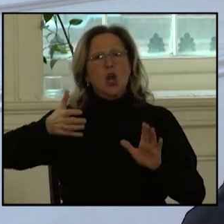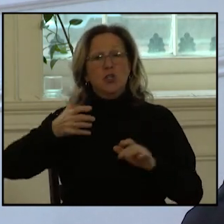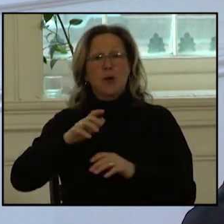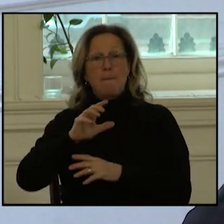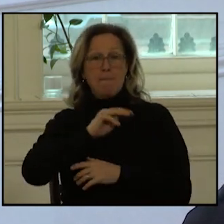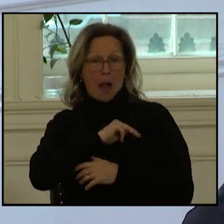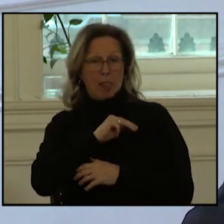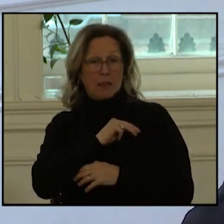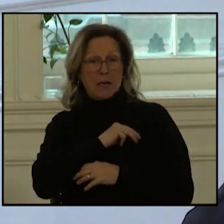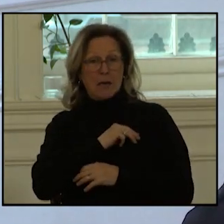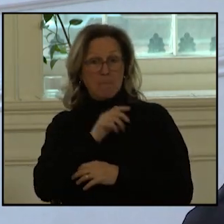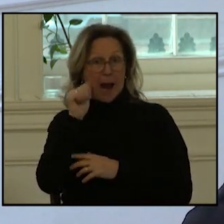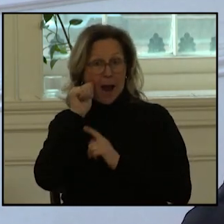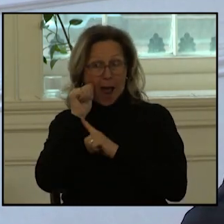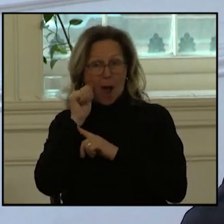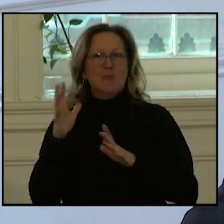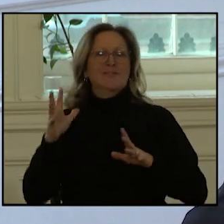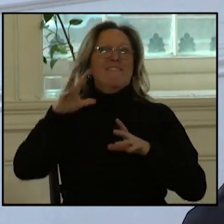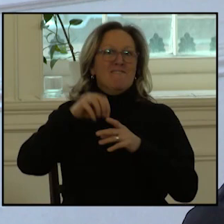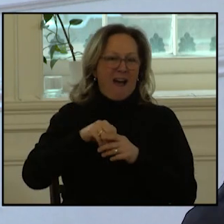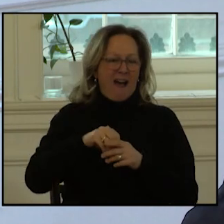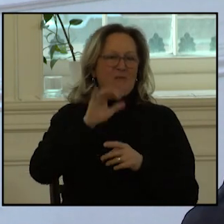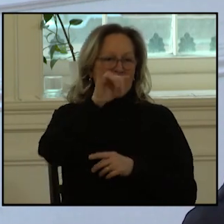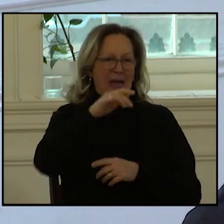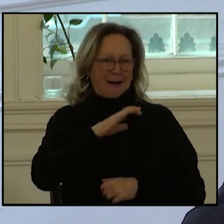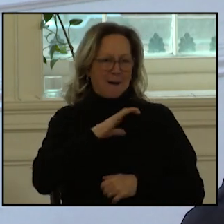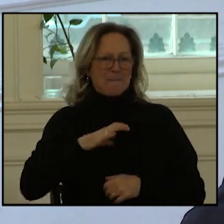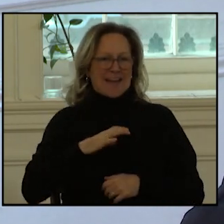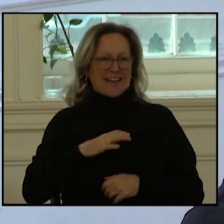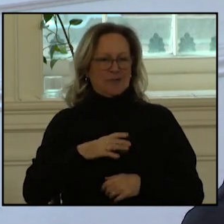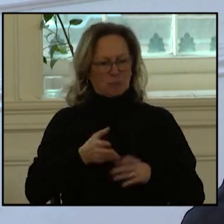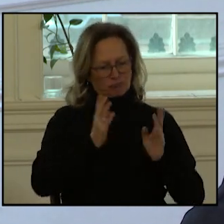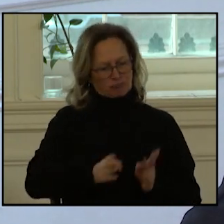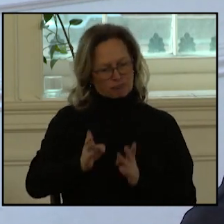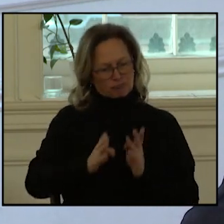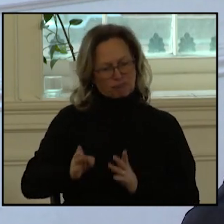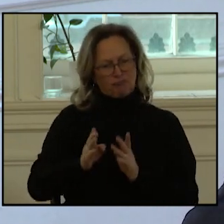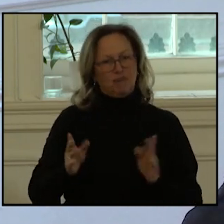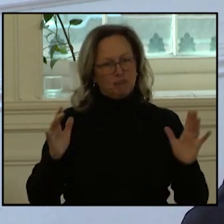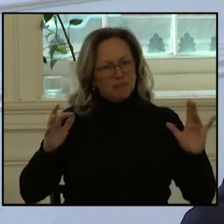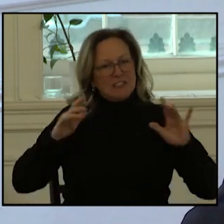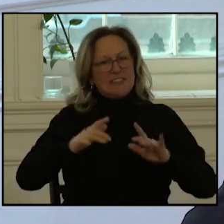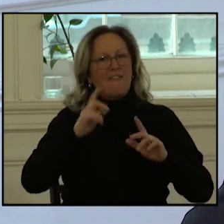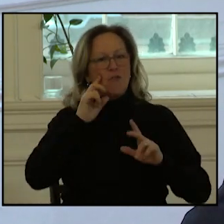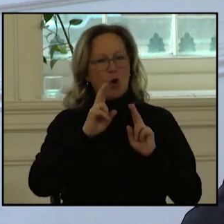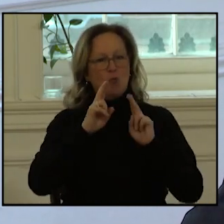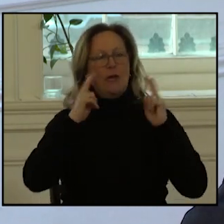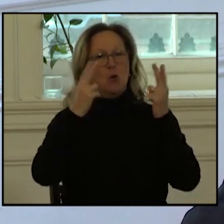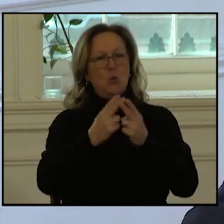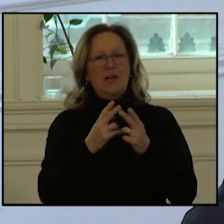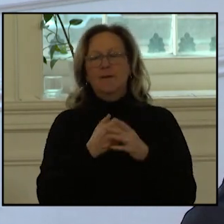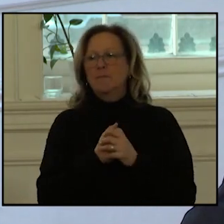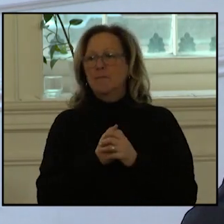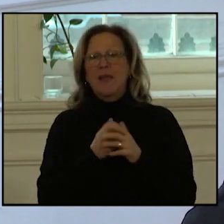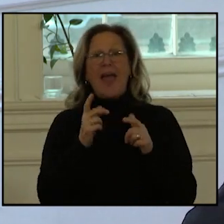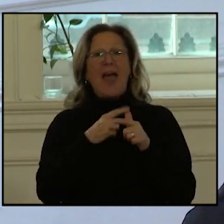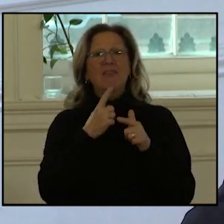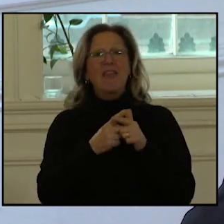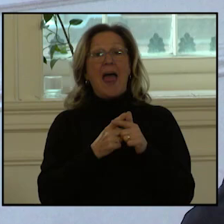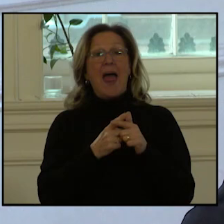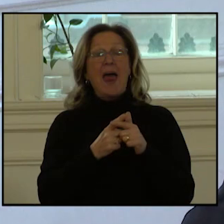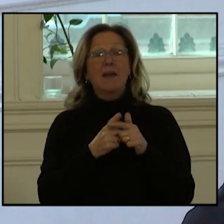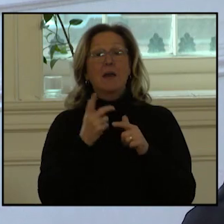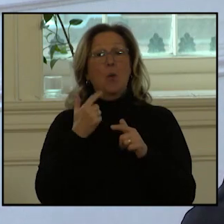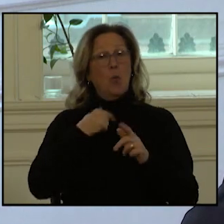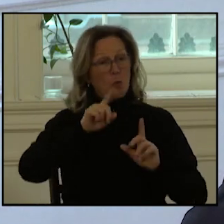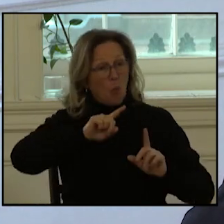that committee. And a few years after that, there was a trip to Nevis, back